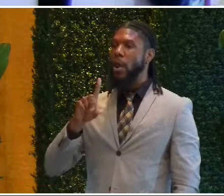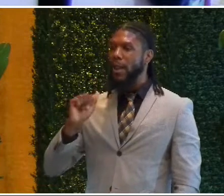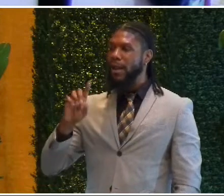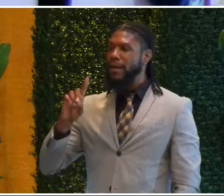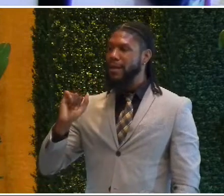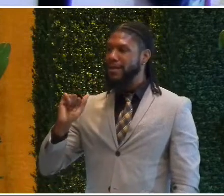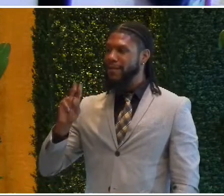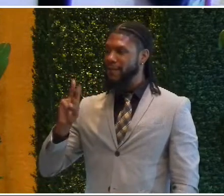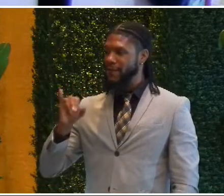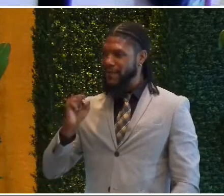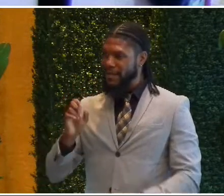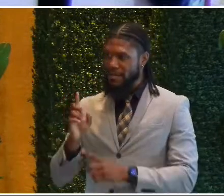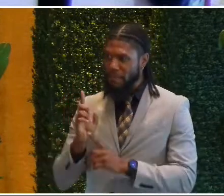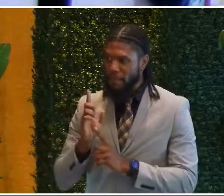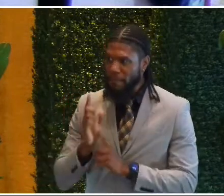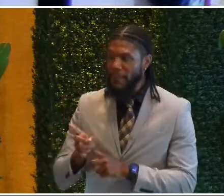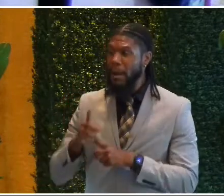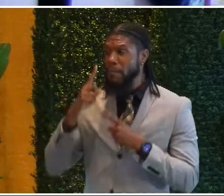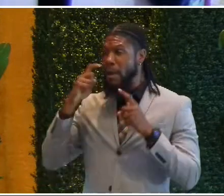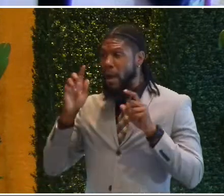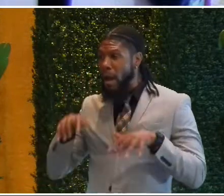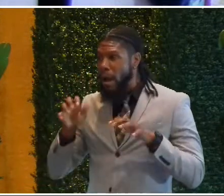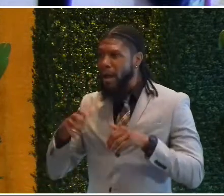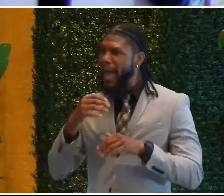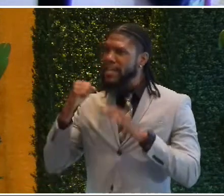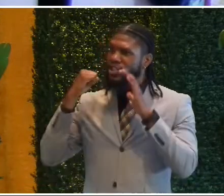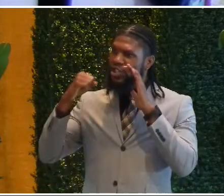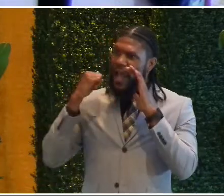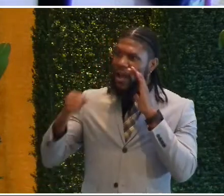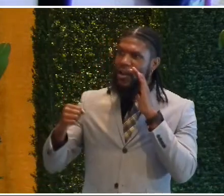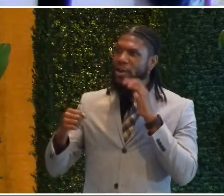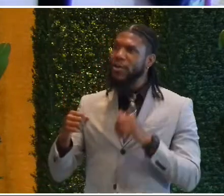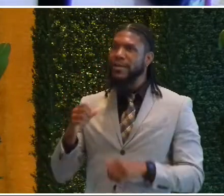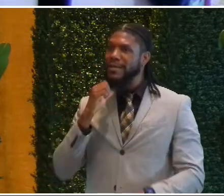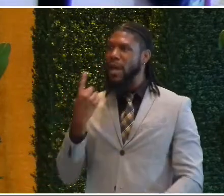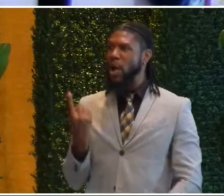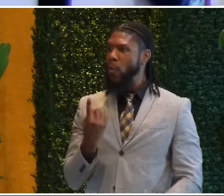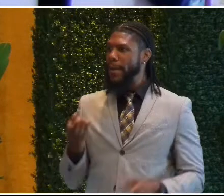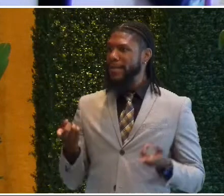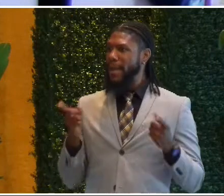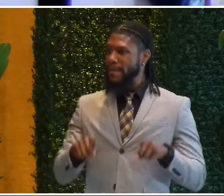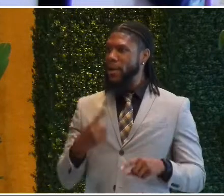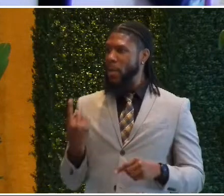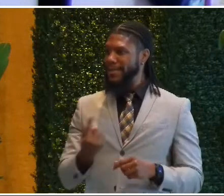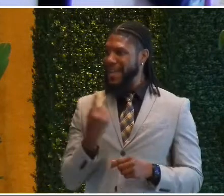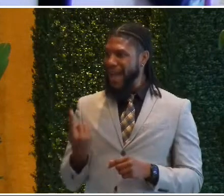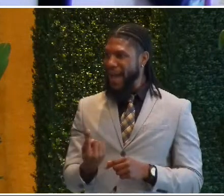And shout out, because that snot be working overtime for our auntie.